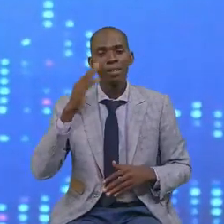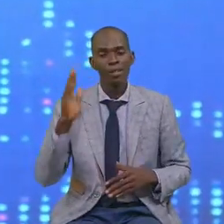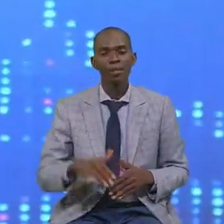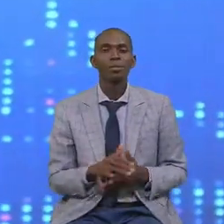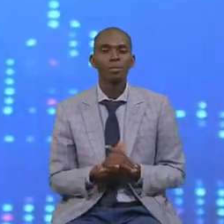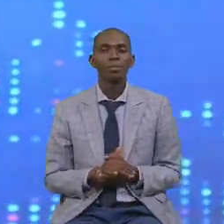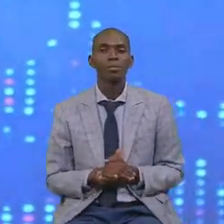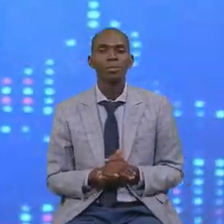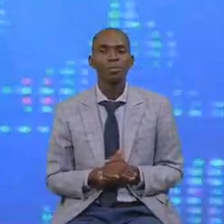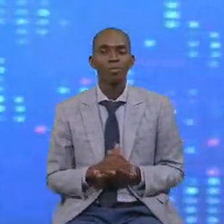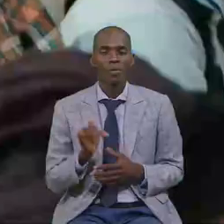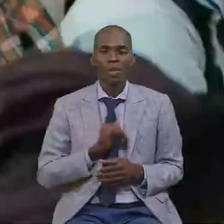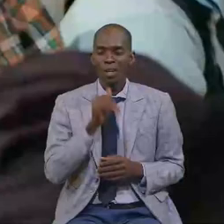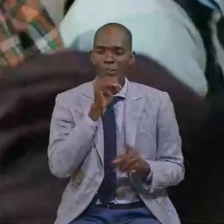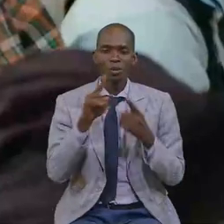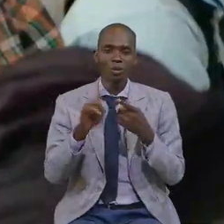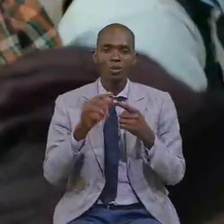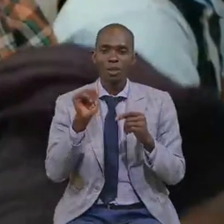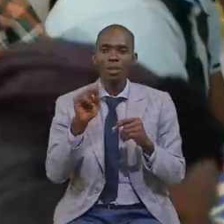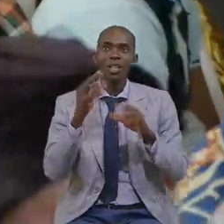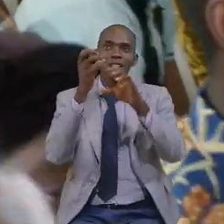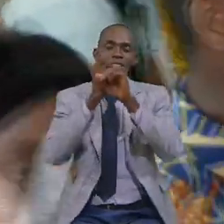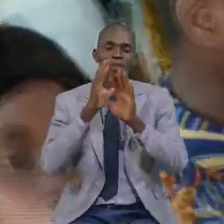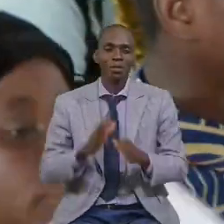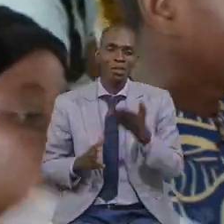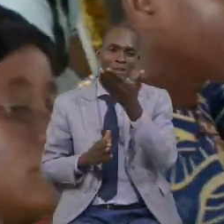I'm talking to an achiever there.